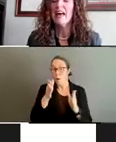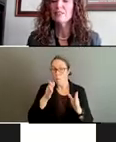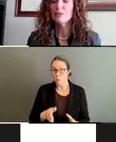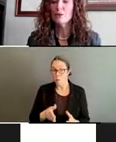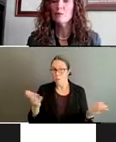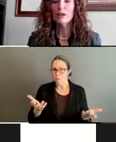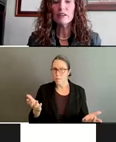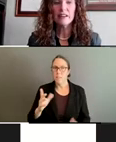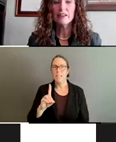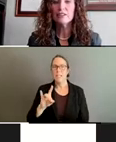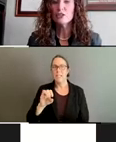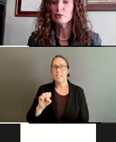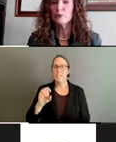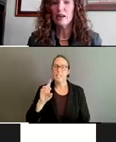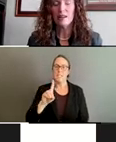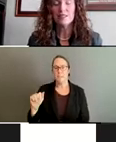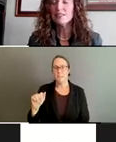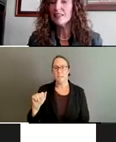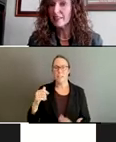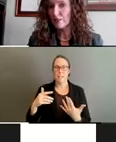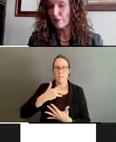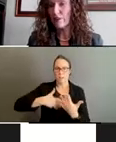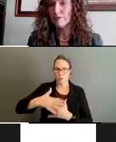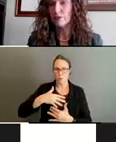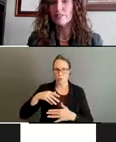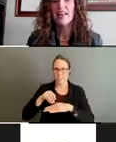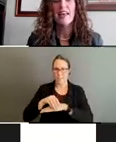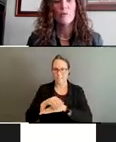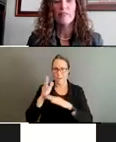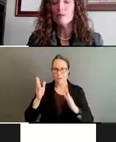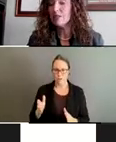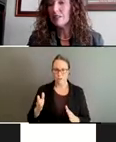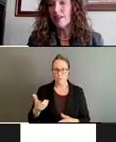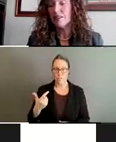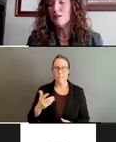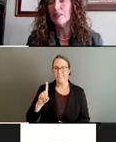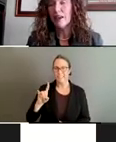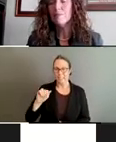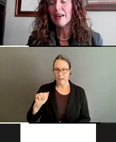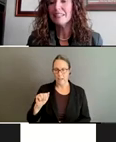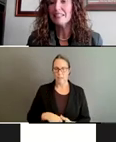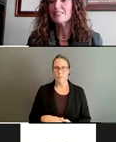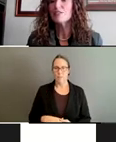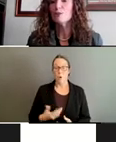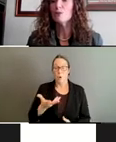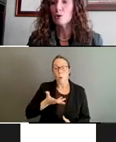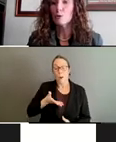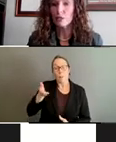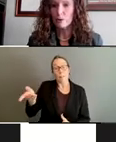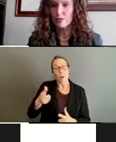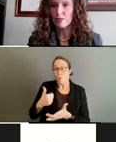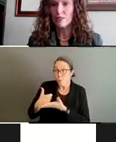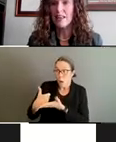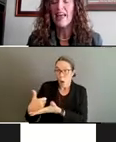advisor. And so we're there to assist connecting survivors with unmet needs to